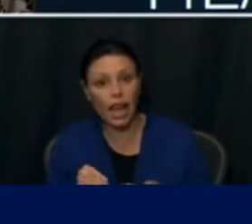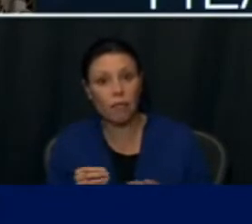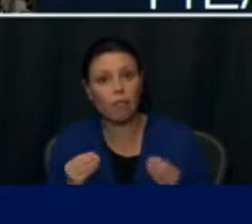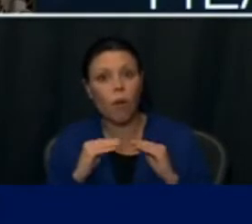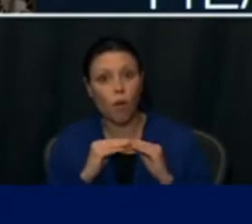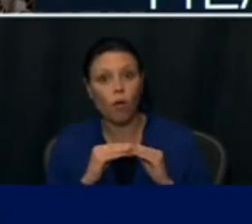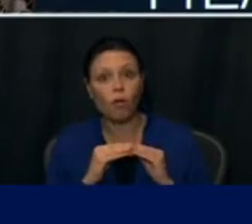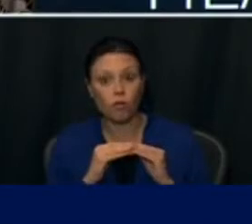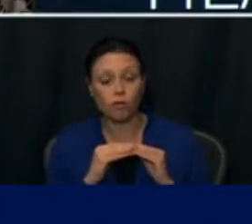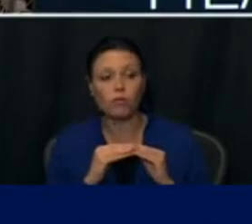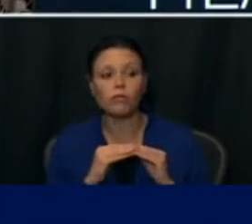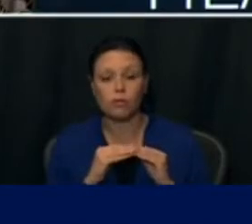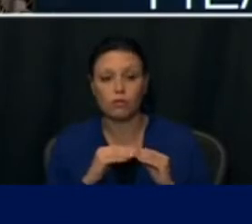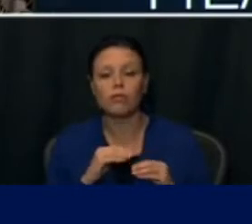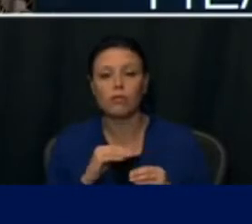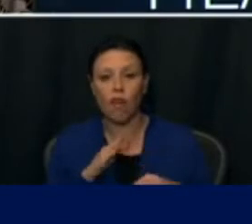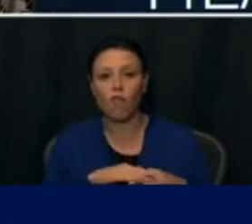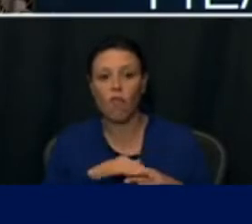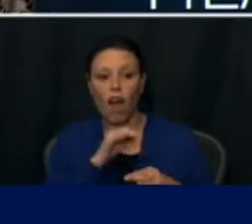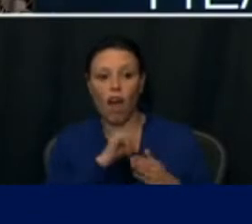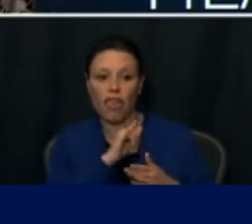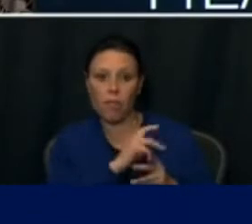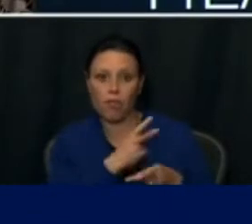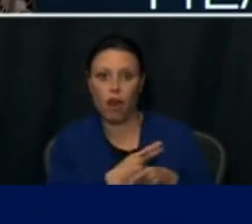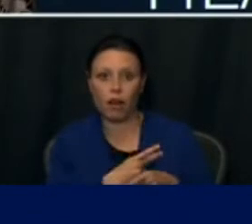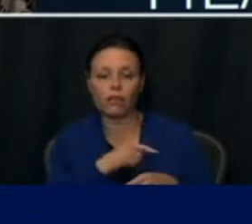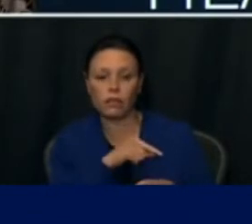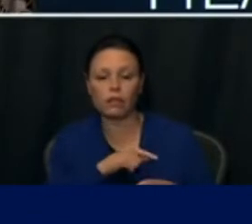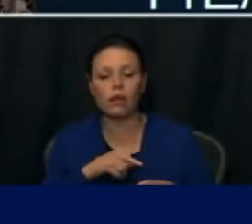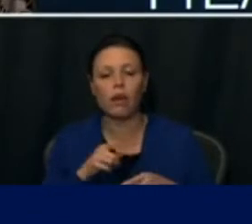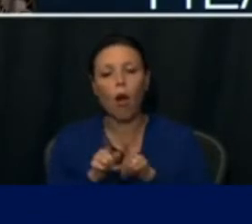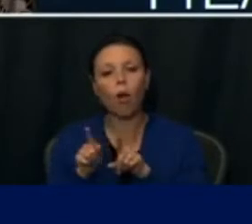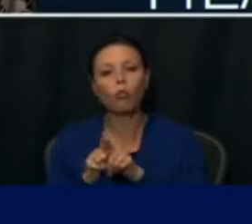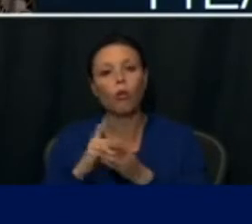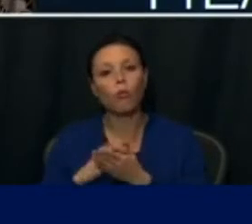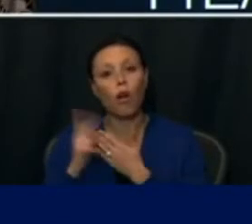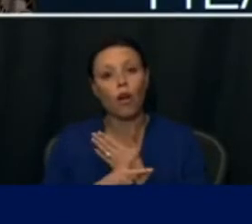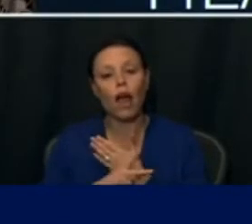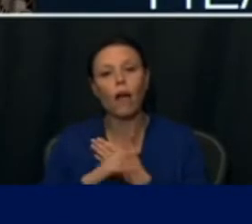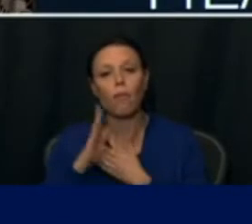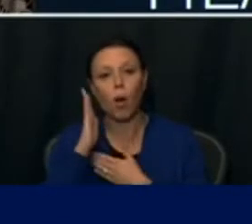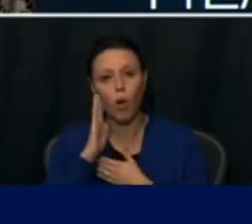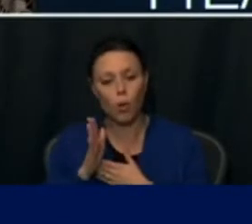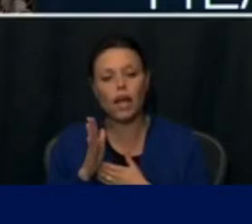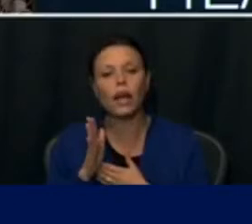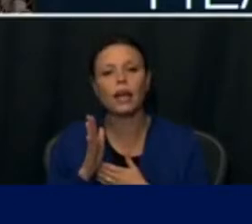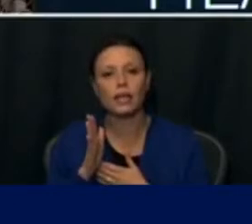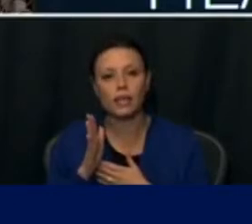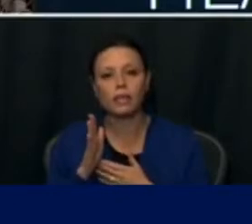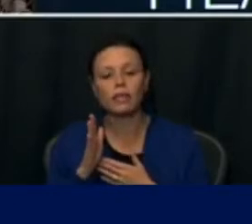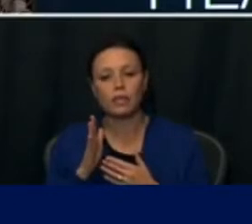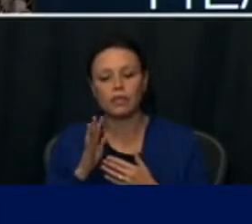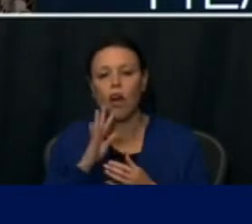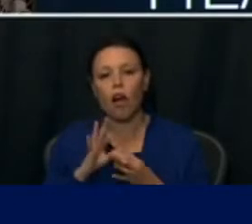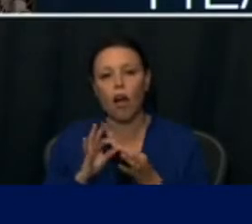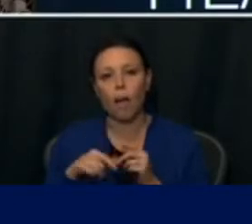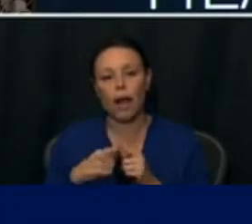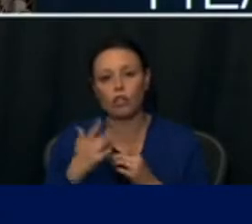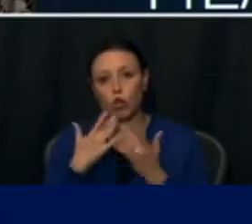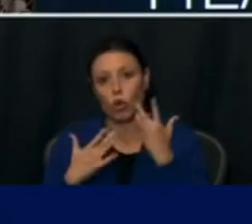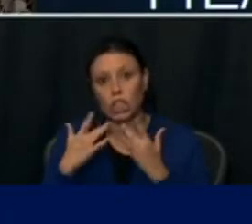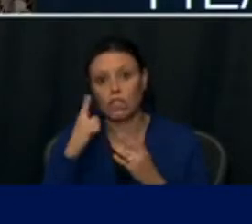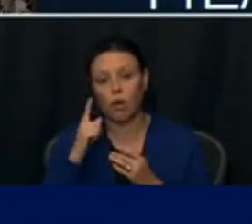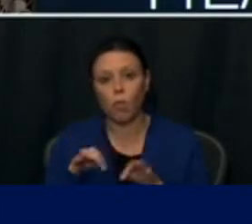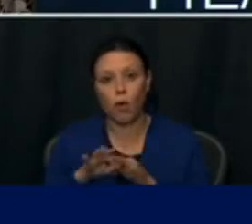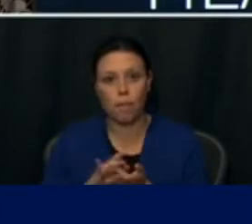on uh this product this program is also caused shortages of important medicines today I'm announcing that we